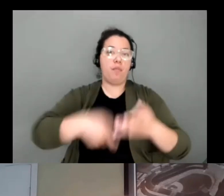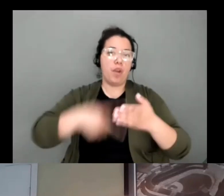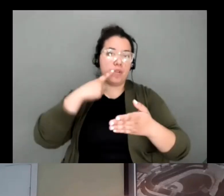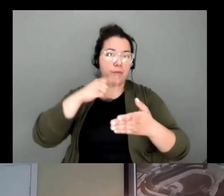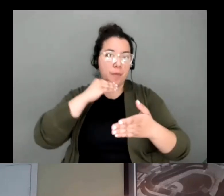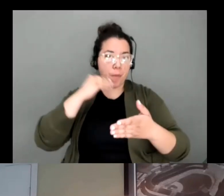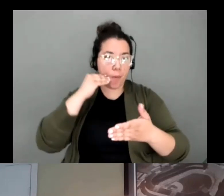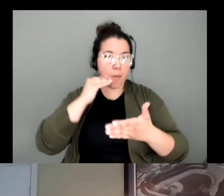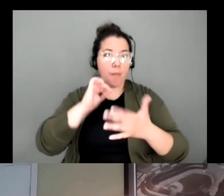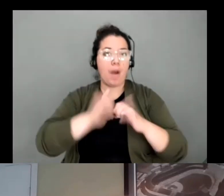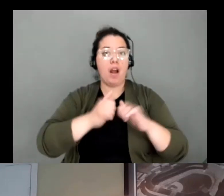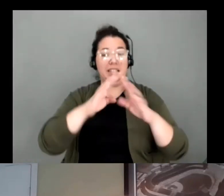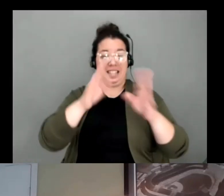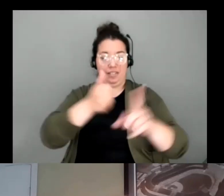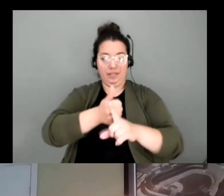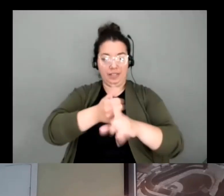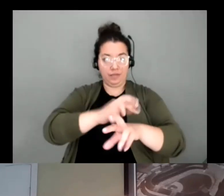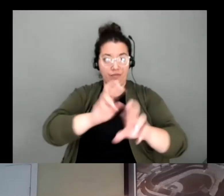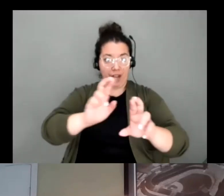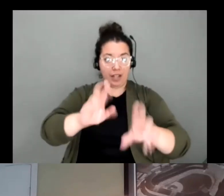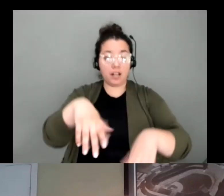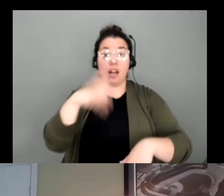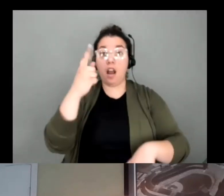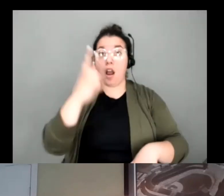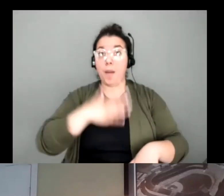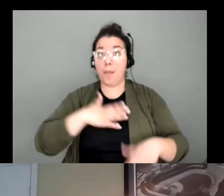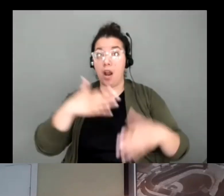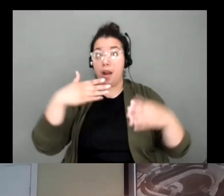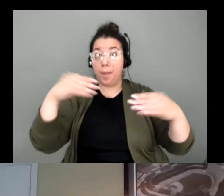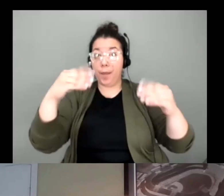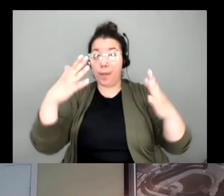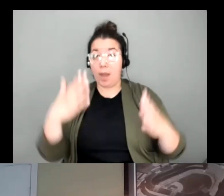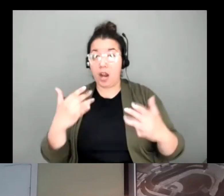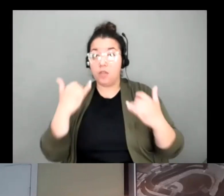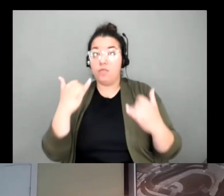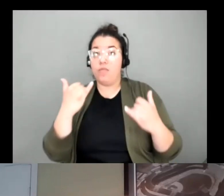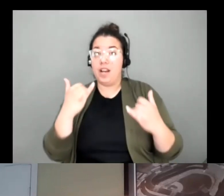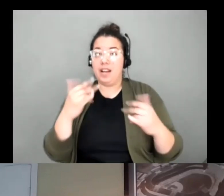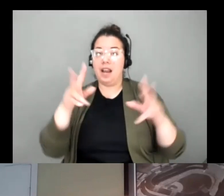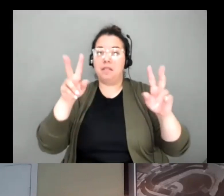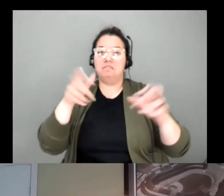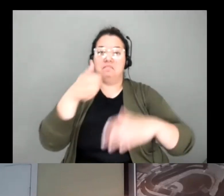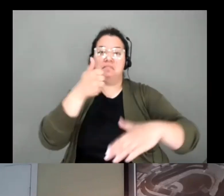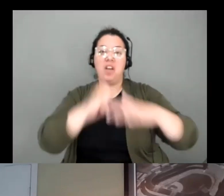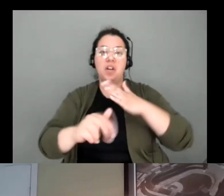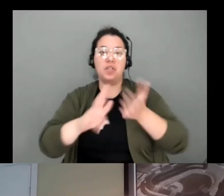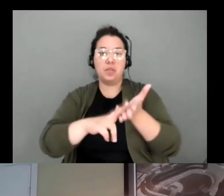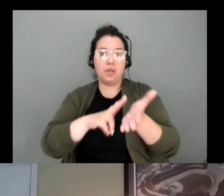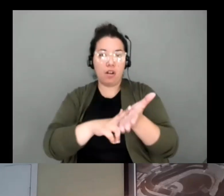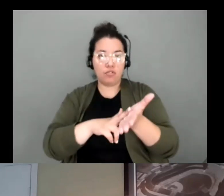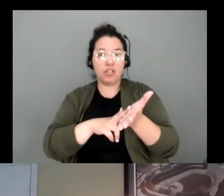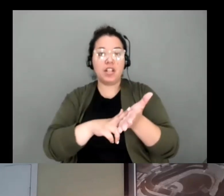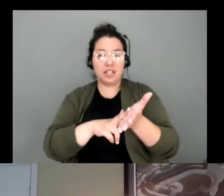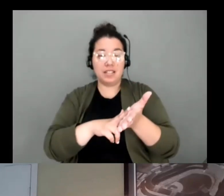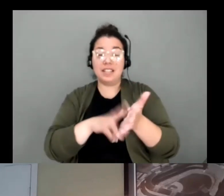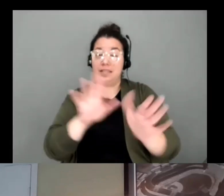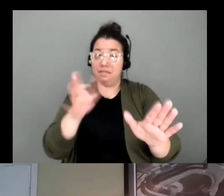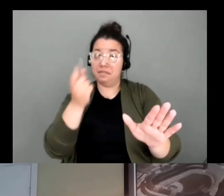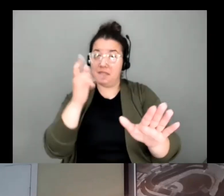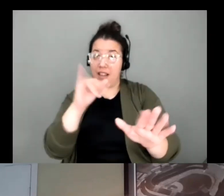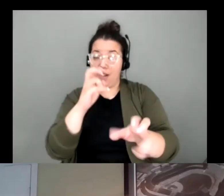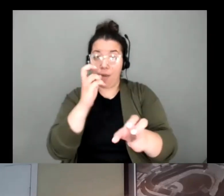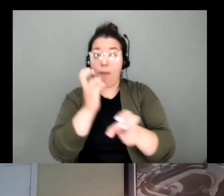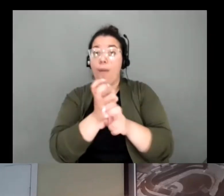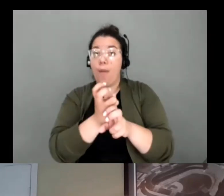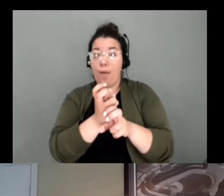my buyers, who thank goodness are under contract, which is really hard right now to do, just going through the